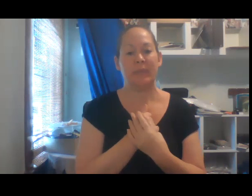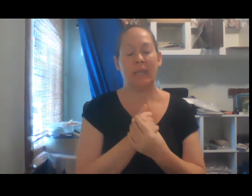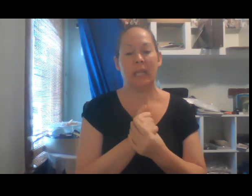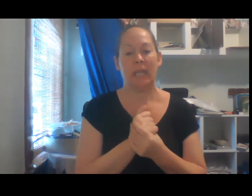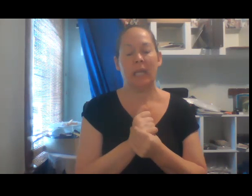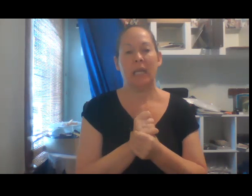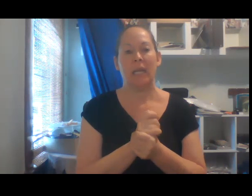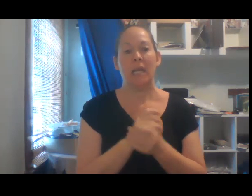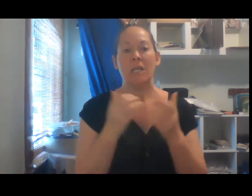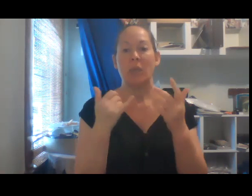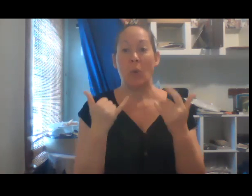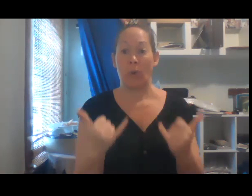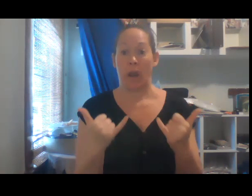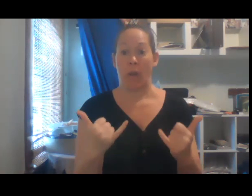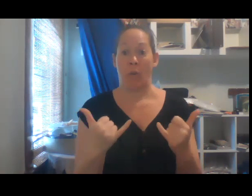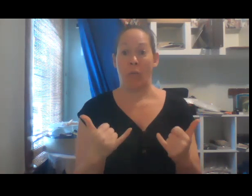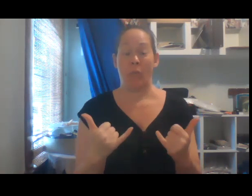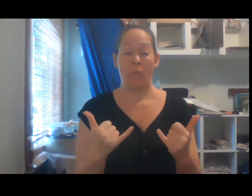We could know,